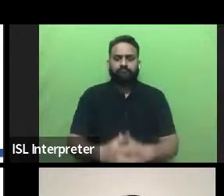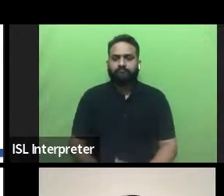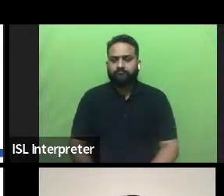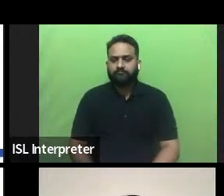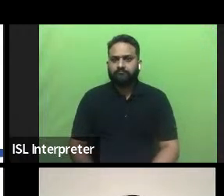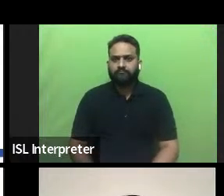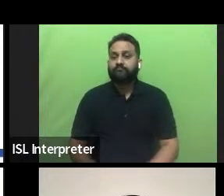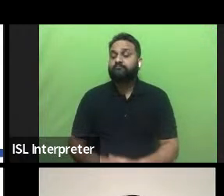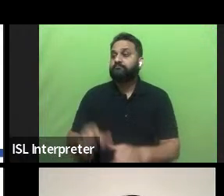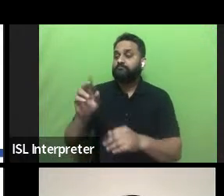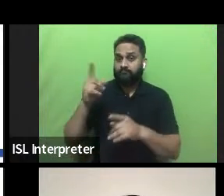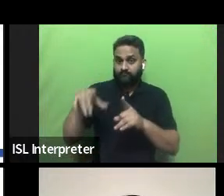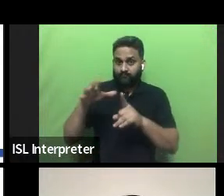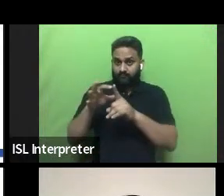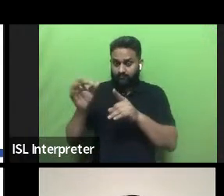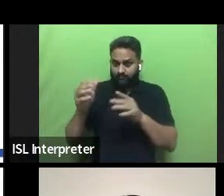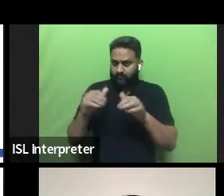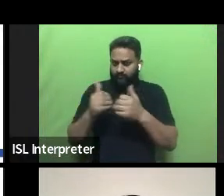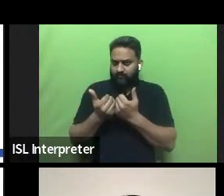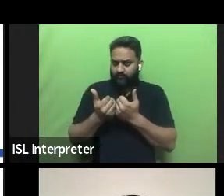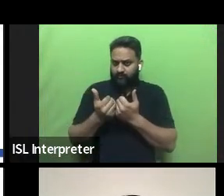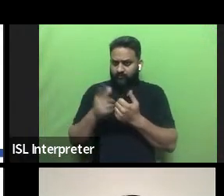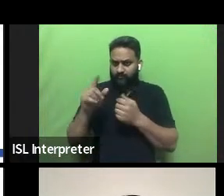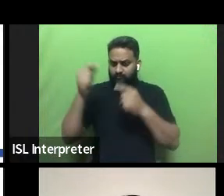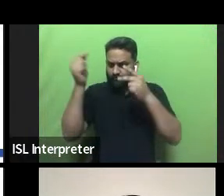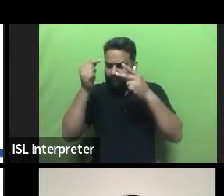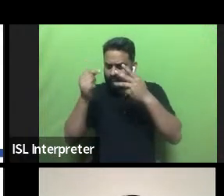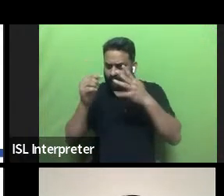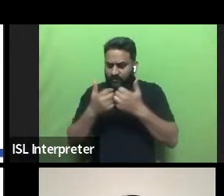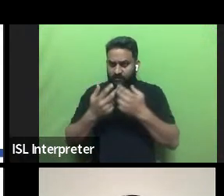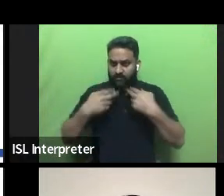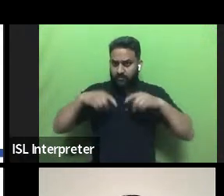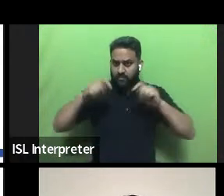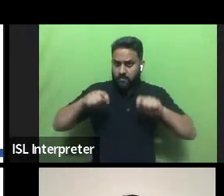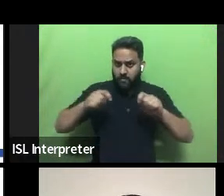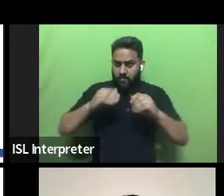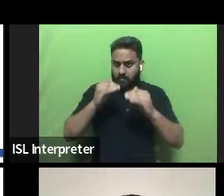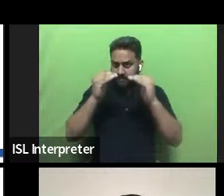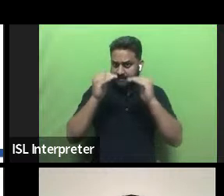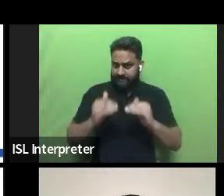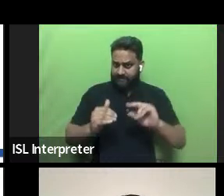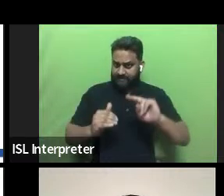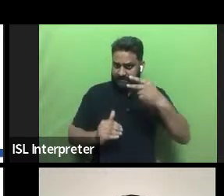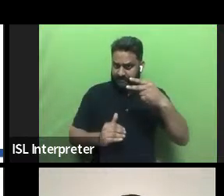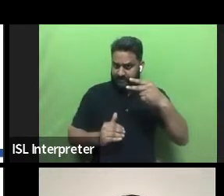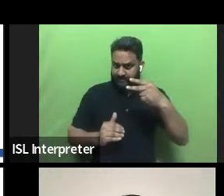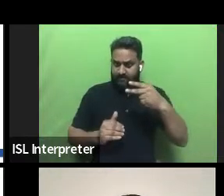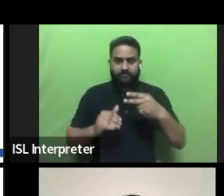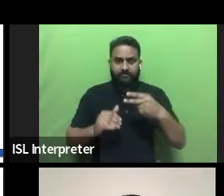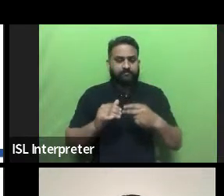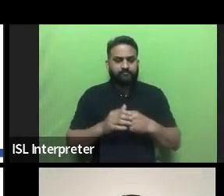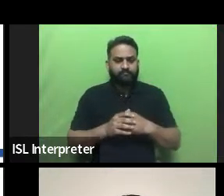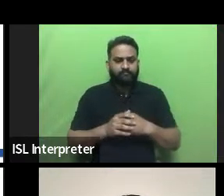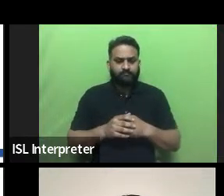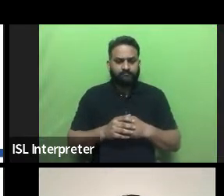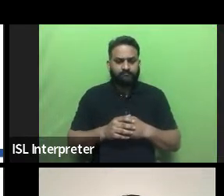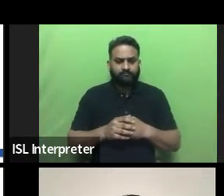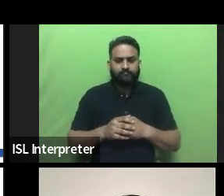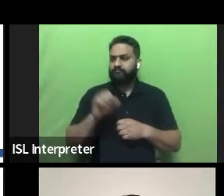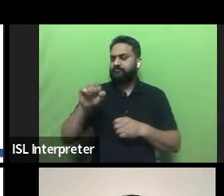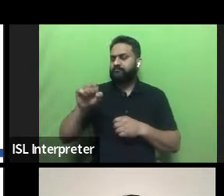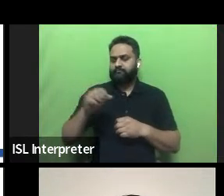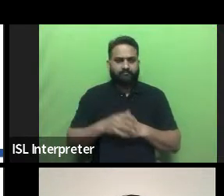So you're doing it in that order. You're doing the jurisdiction secondly. That's correct. And the substance first.